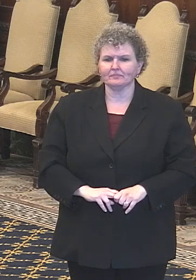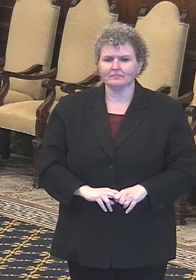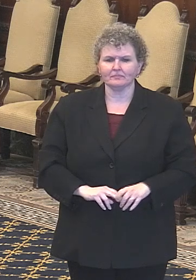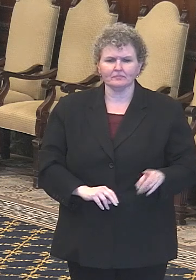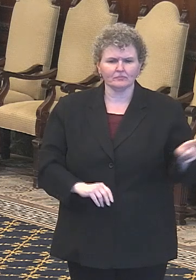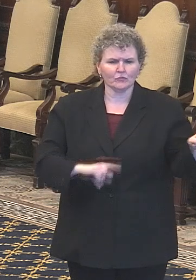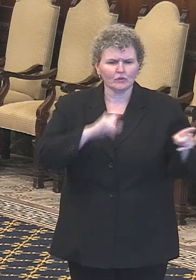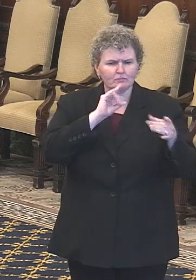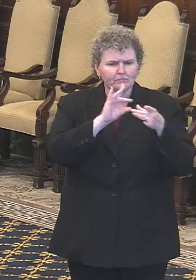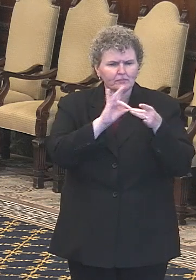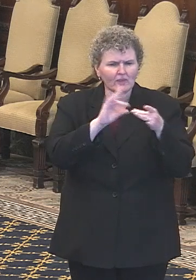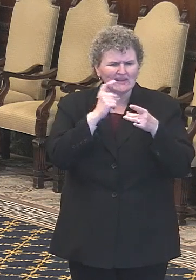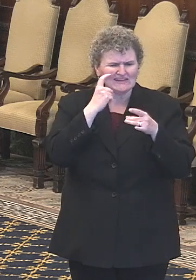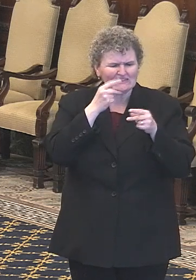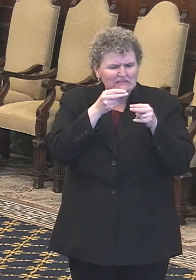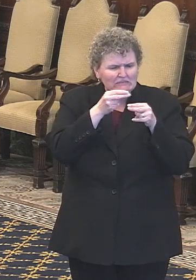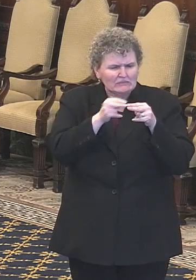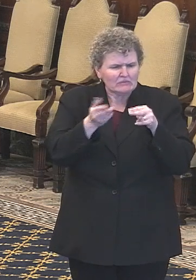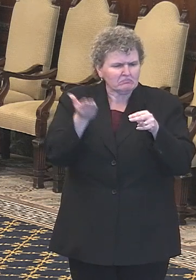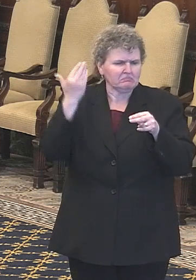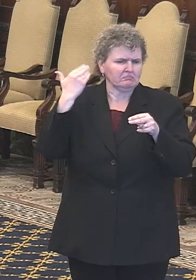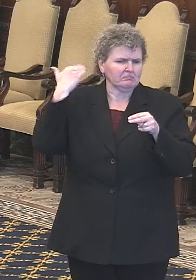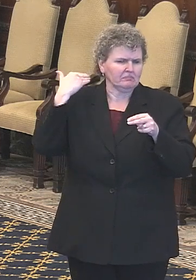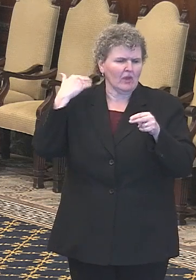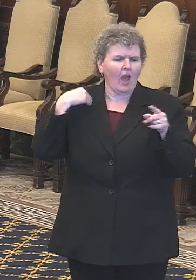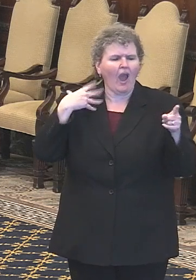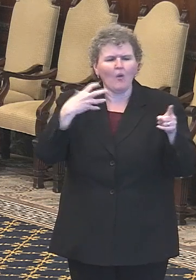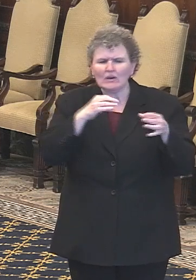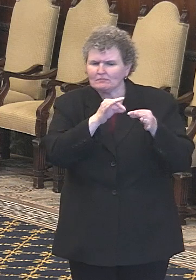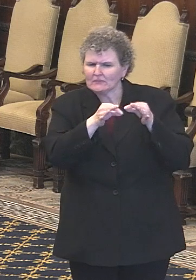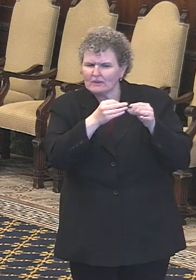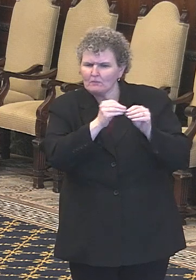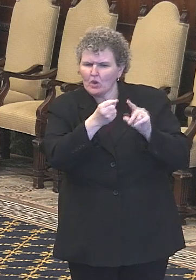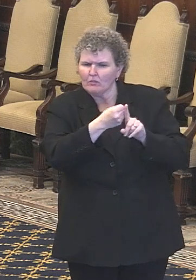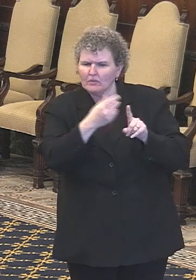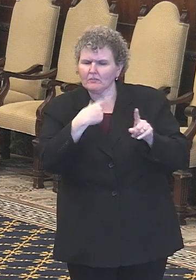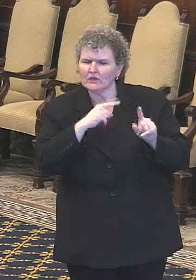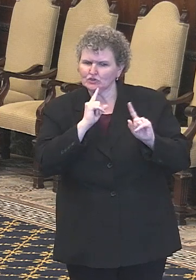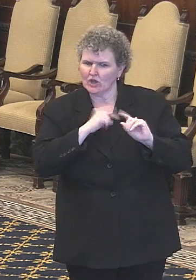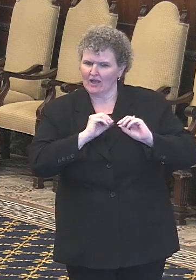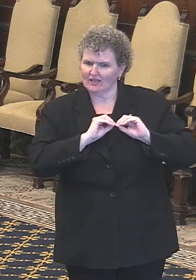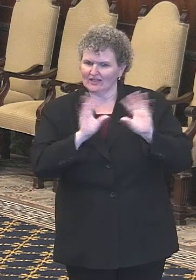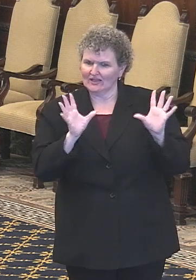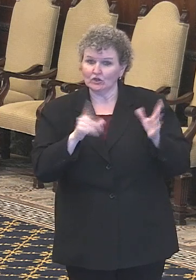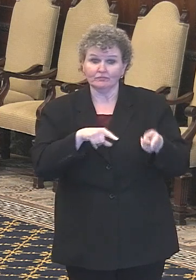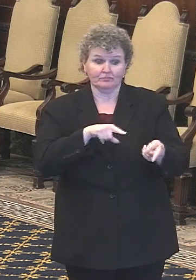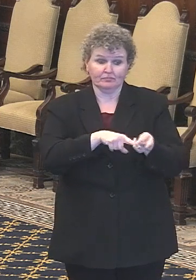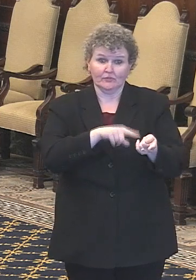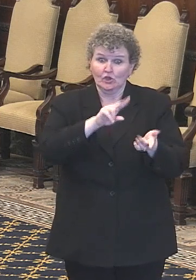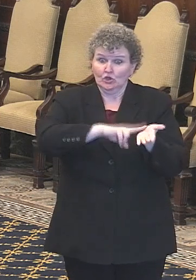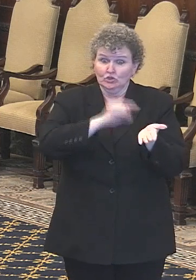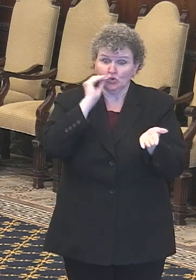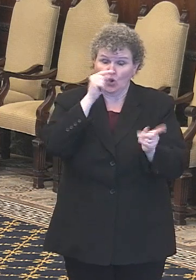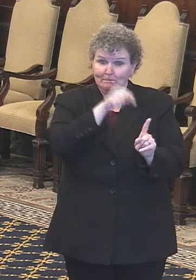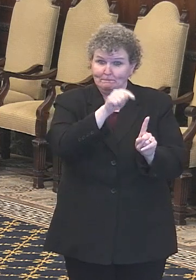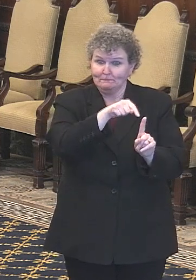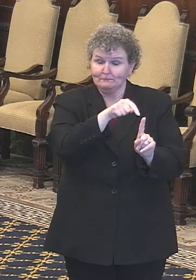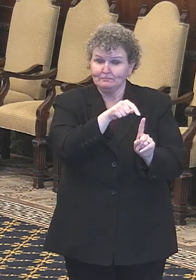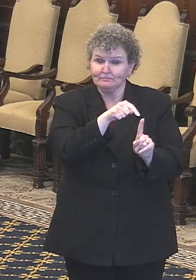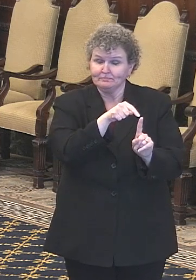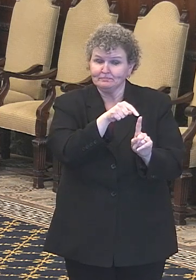signed an order mandating that everybody wear masks if you walk into if you're going into public buildings or if you're